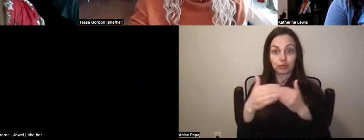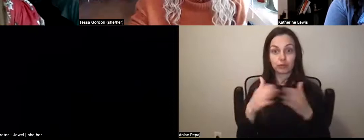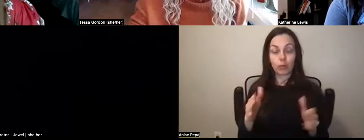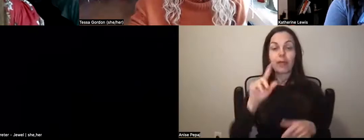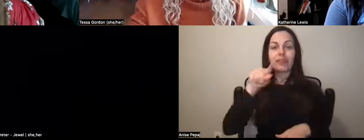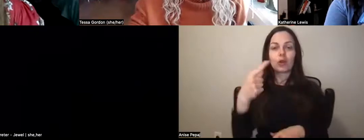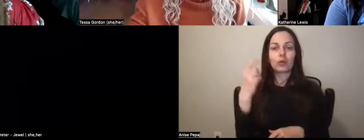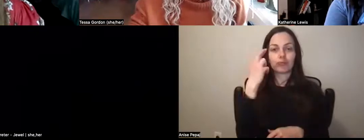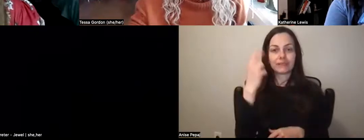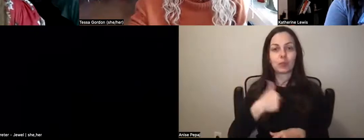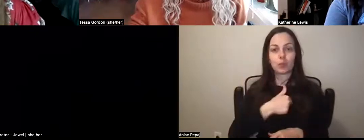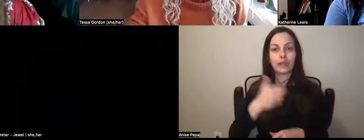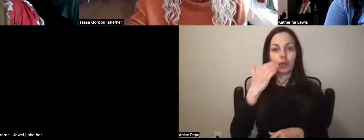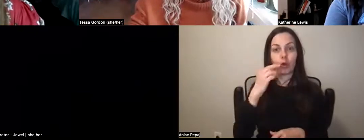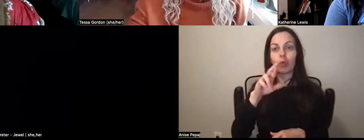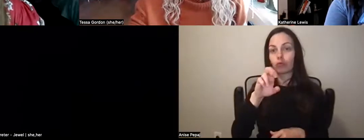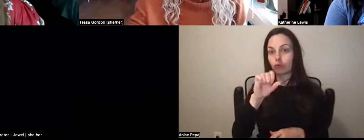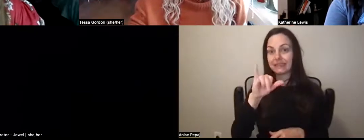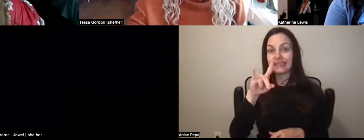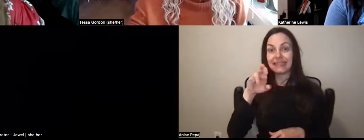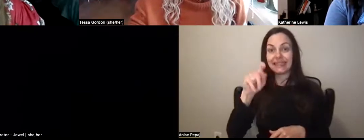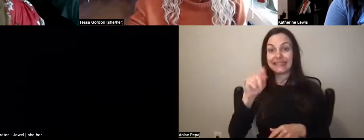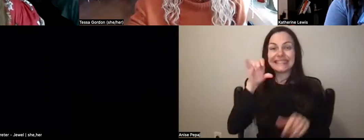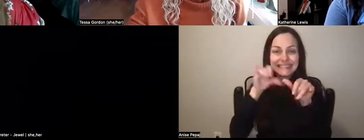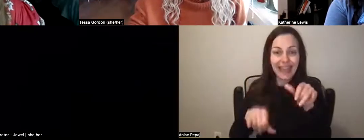was also in the operating room was because she told us.